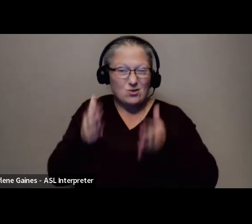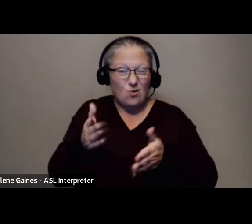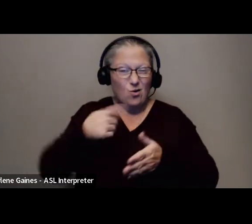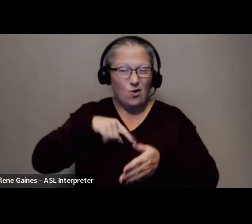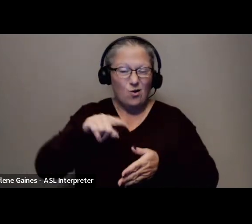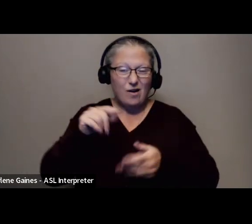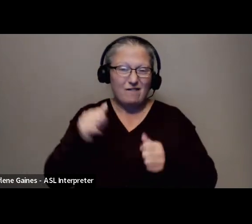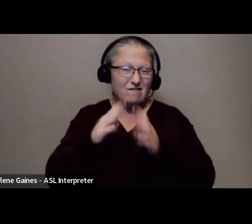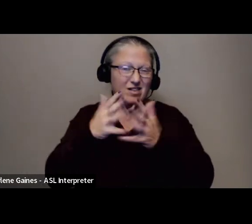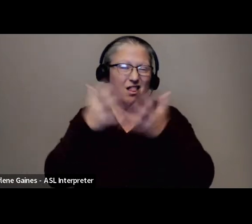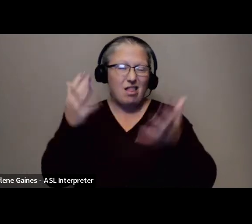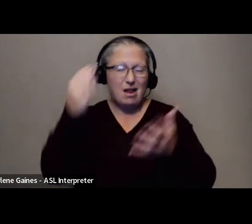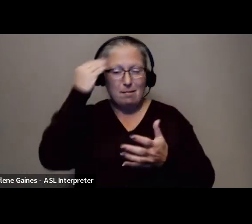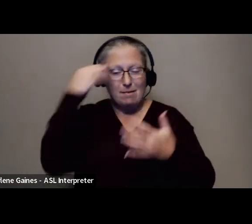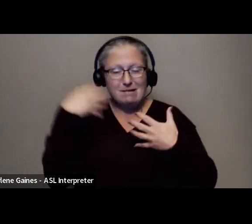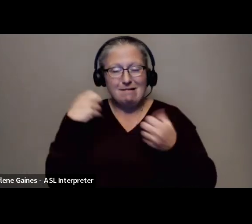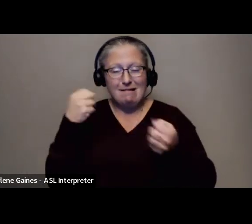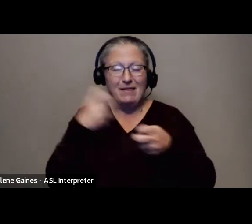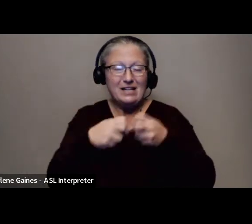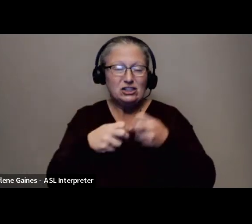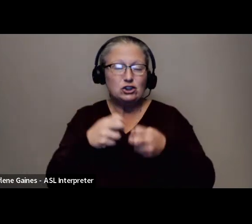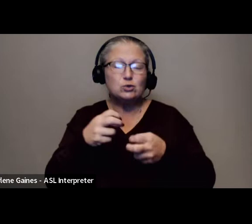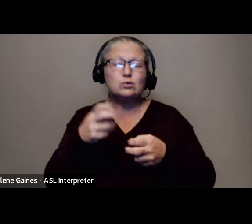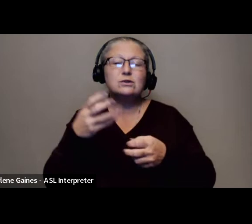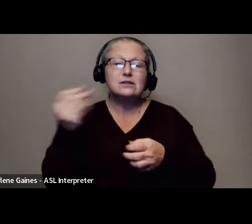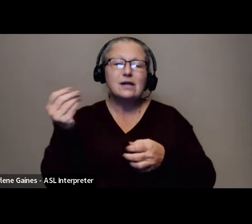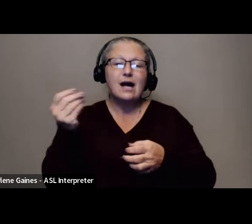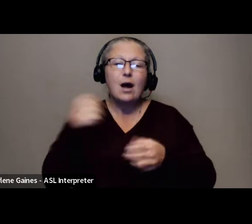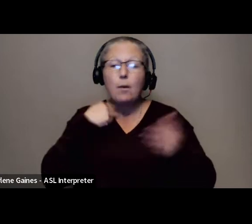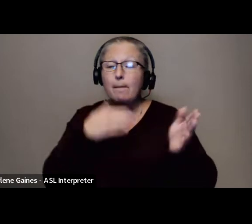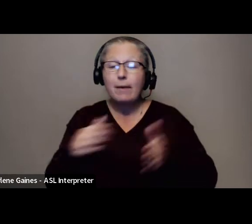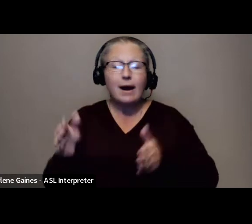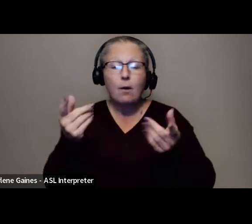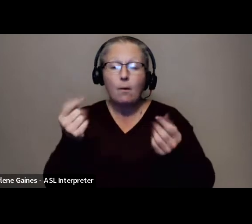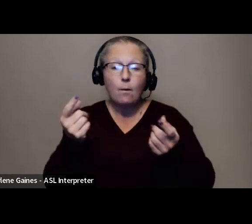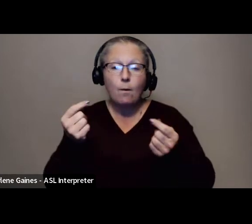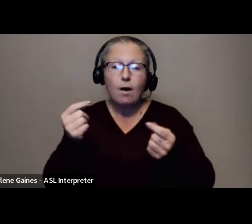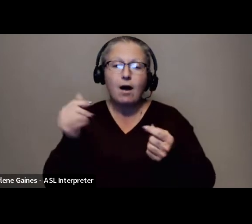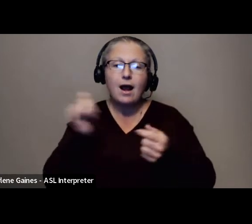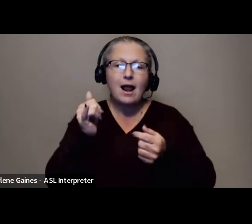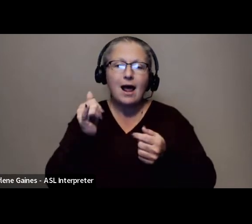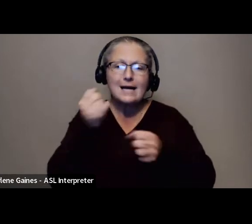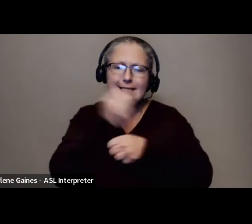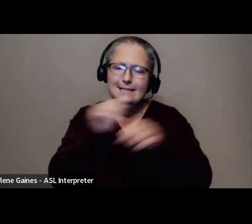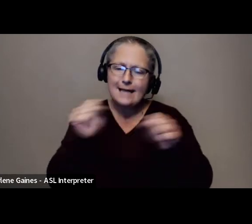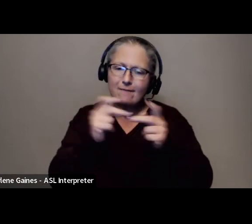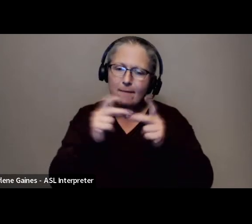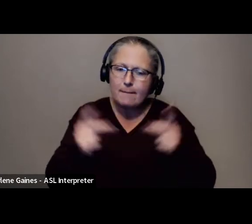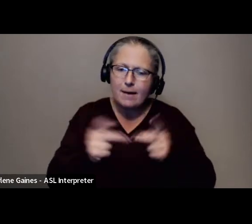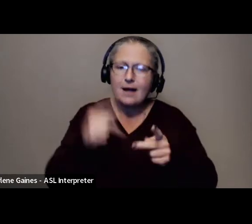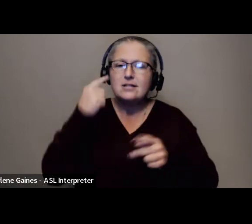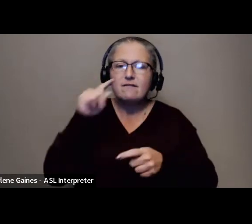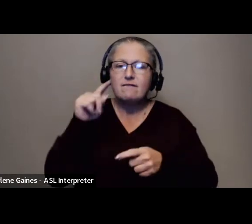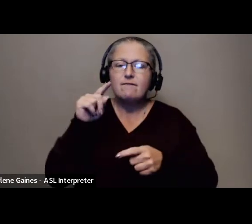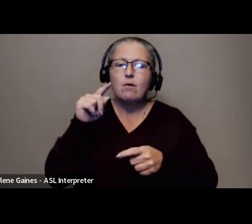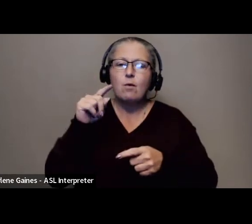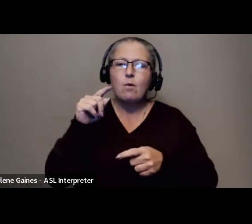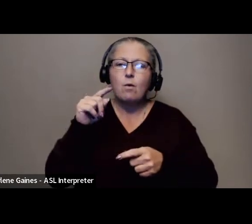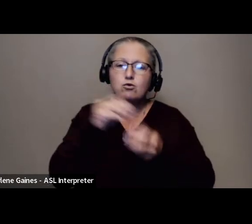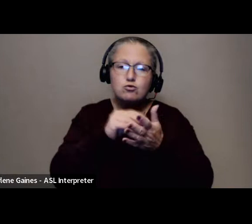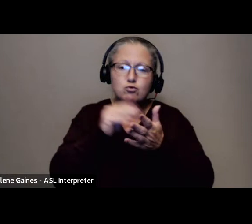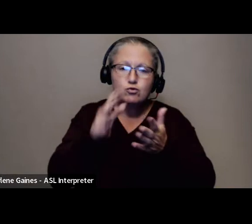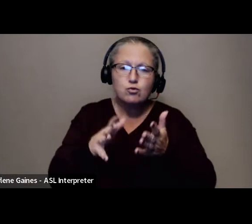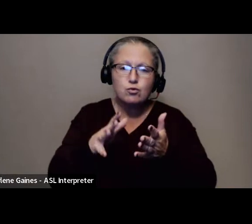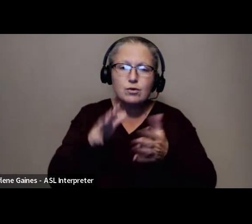might face like a lot of mental health issues. And what we were planning to do was kind of have like create a safe space for like